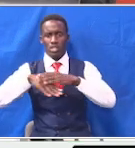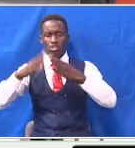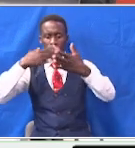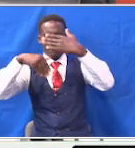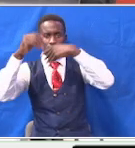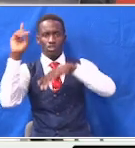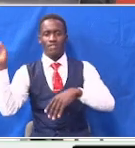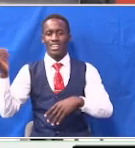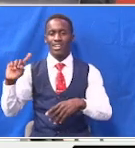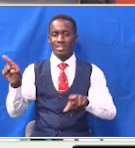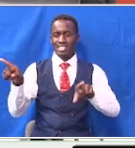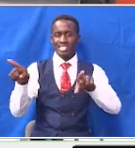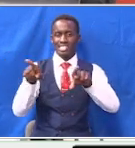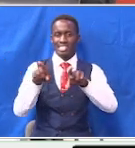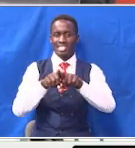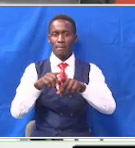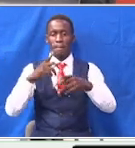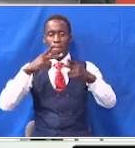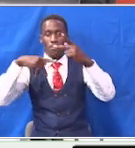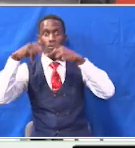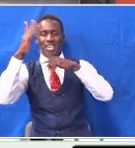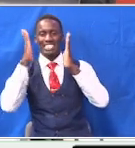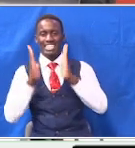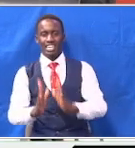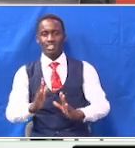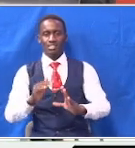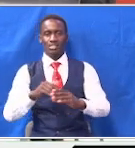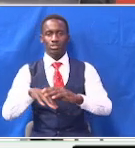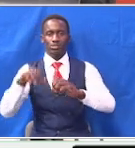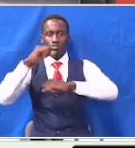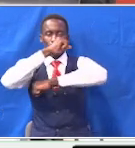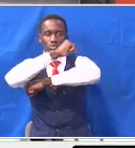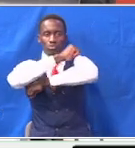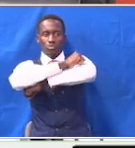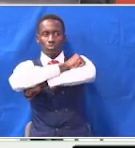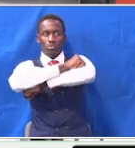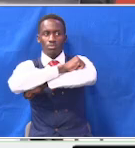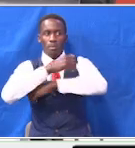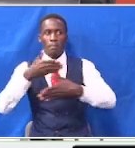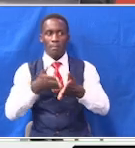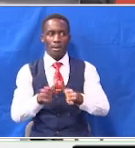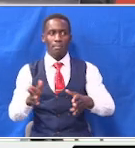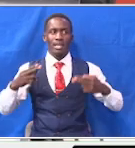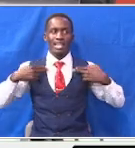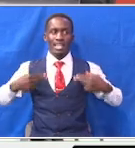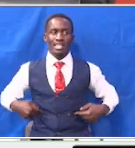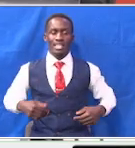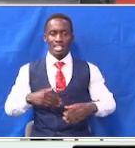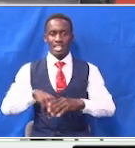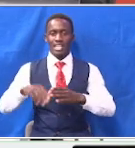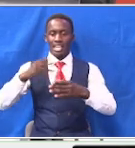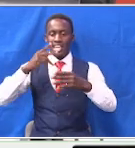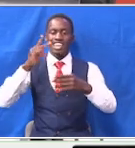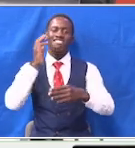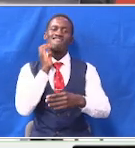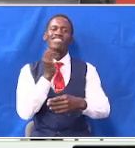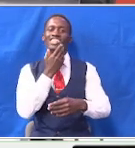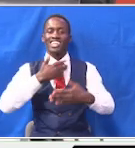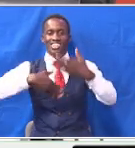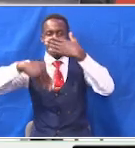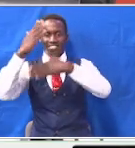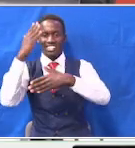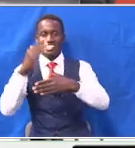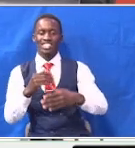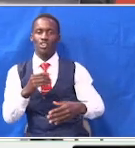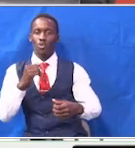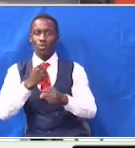Nairobi, as well as an adjunct professor at the School of Public Health at Kenyatta University. In addition, she works as a stakeholder management